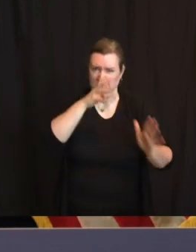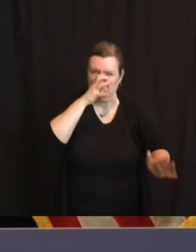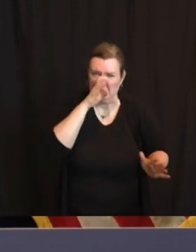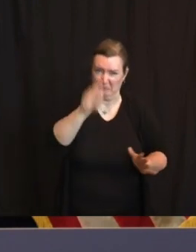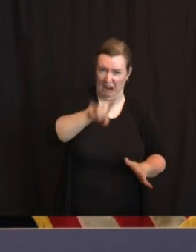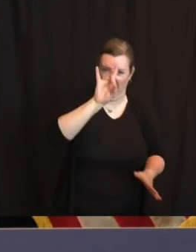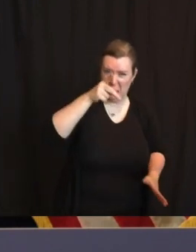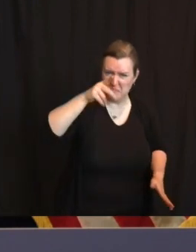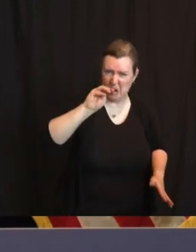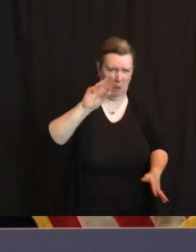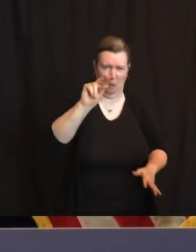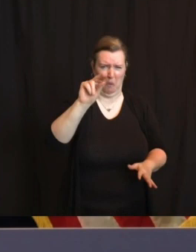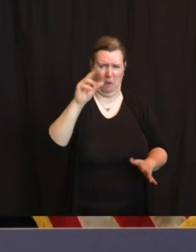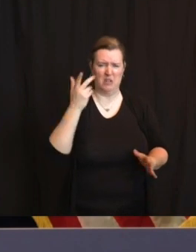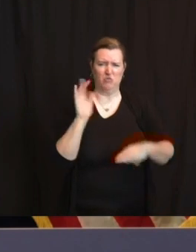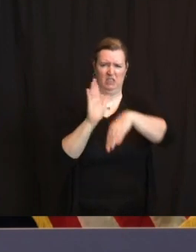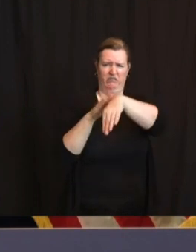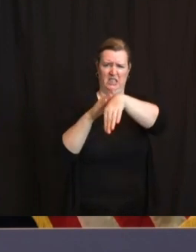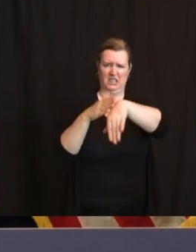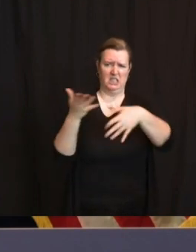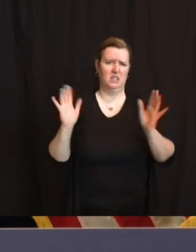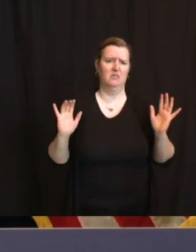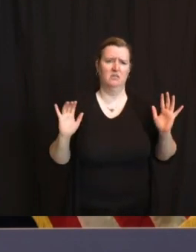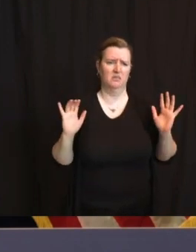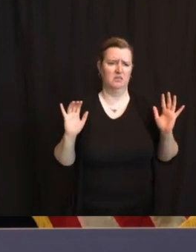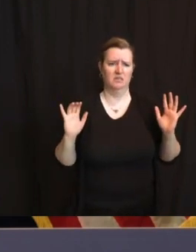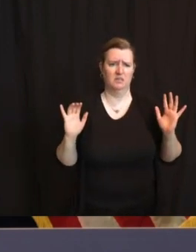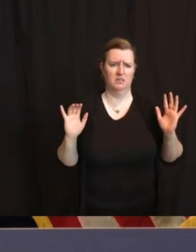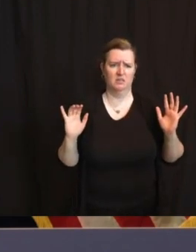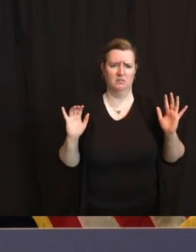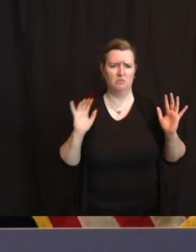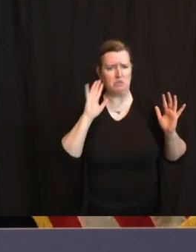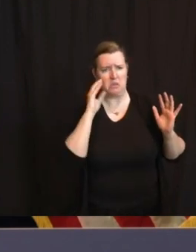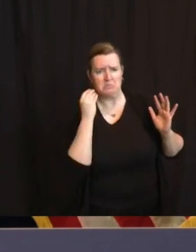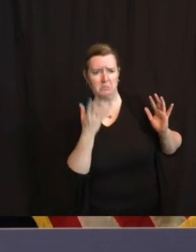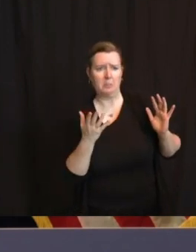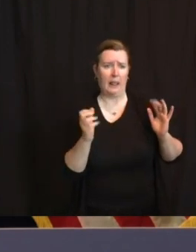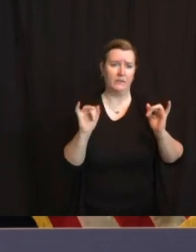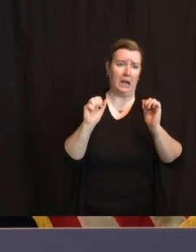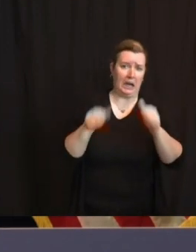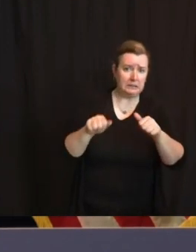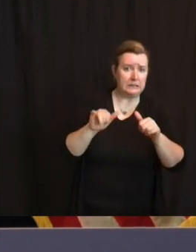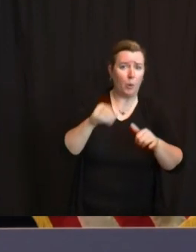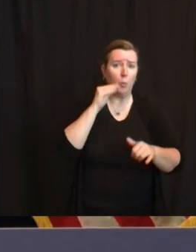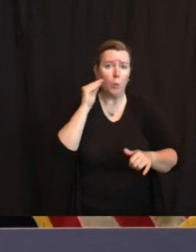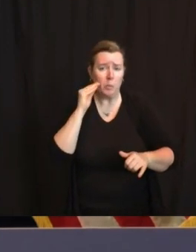Frankly, we're still staying home for 24 hours a day if you can.